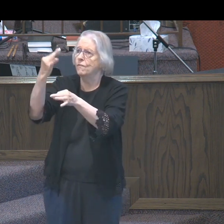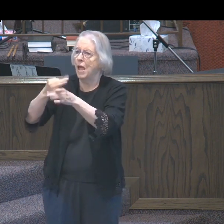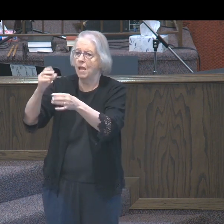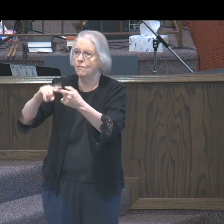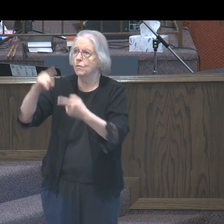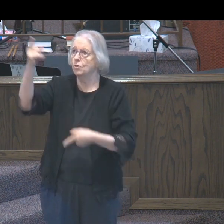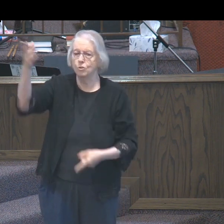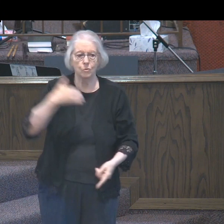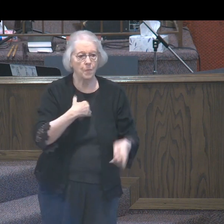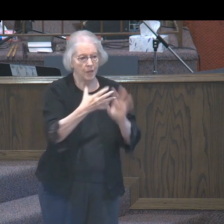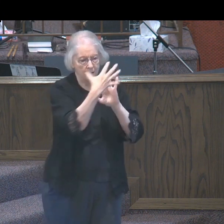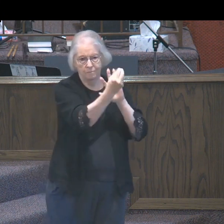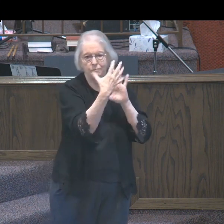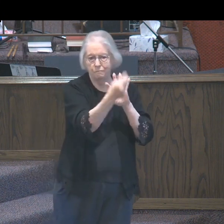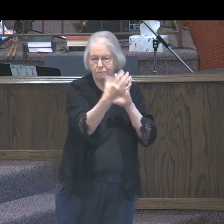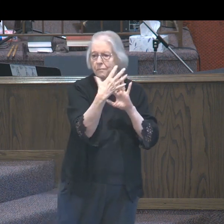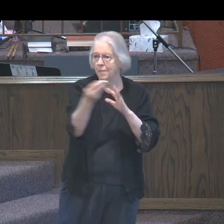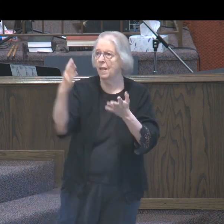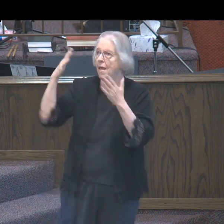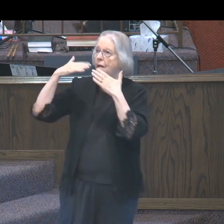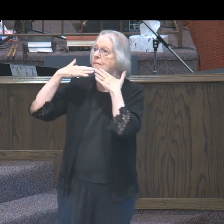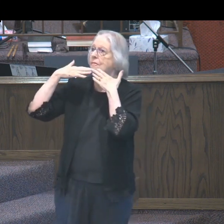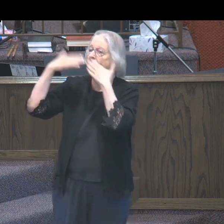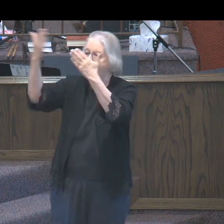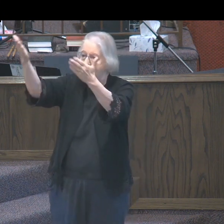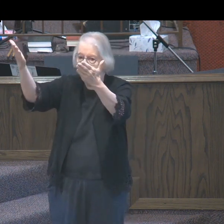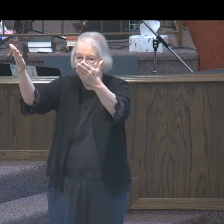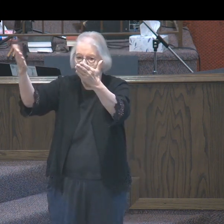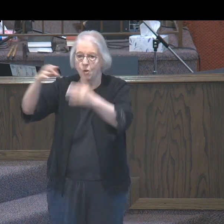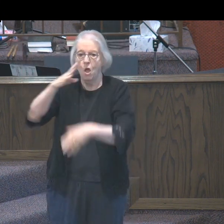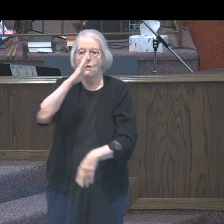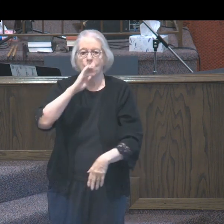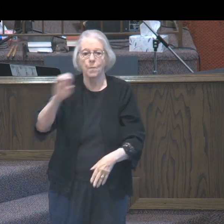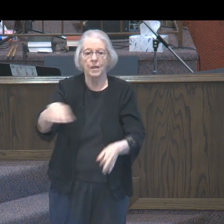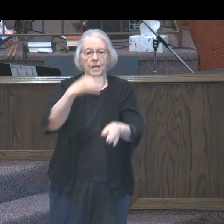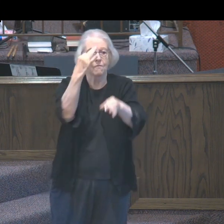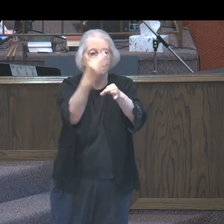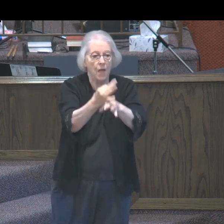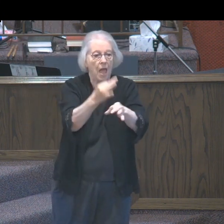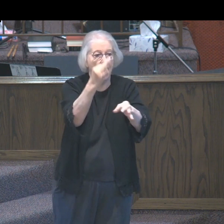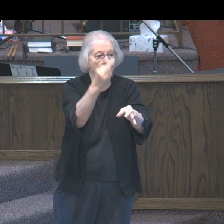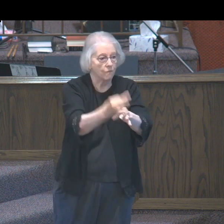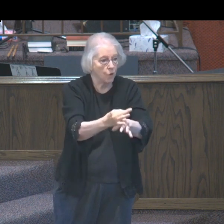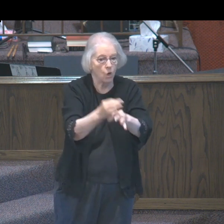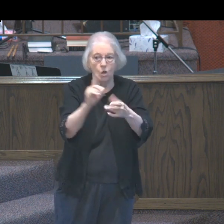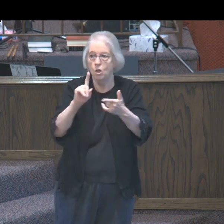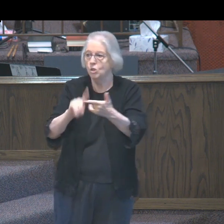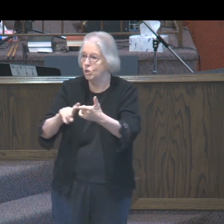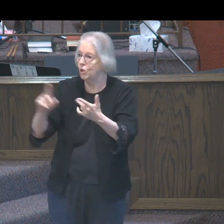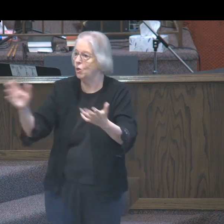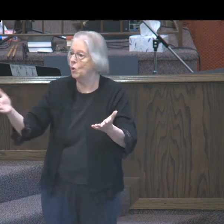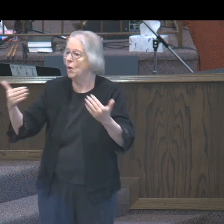cool thing about that is every person in this room can say that at exactly the same time, and it